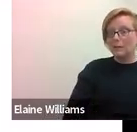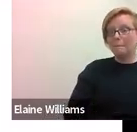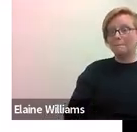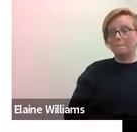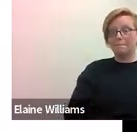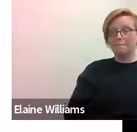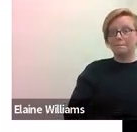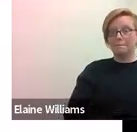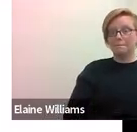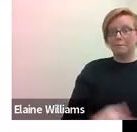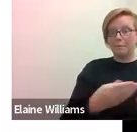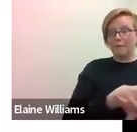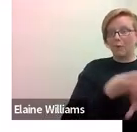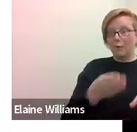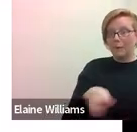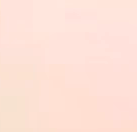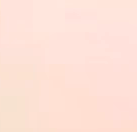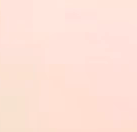we jump off?